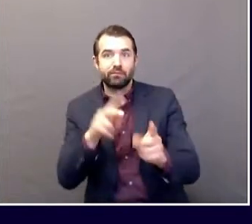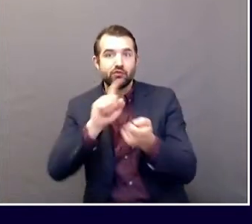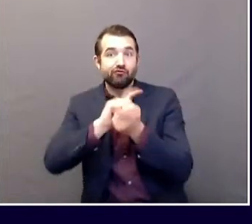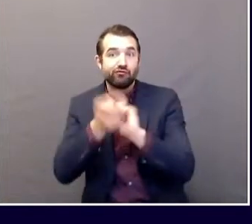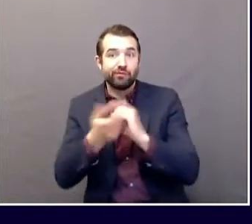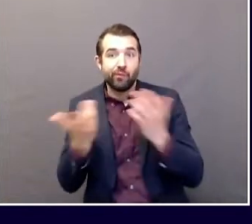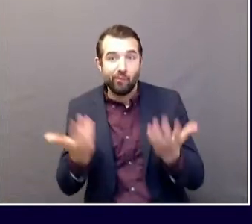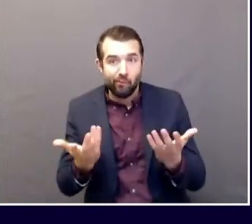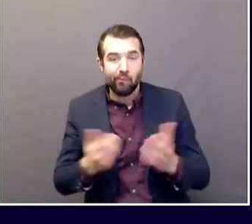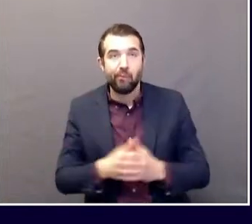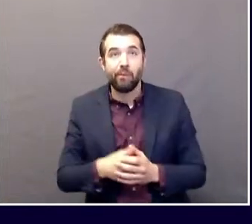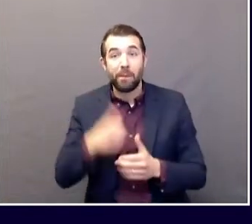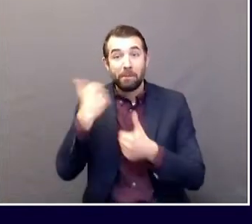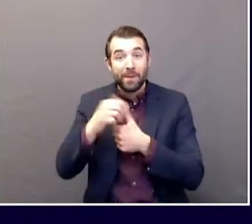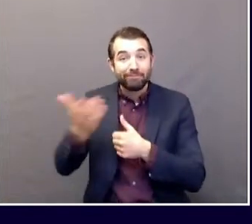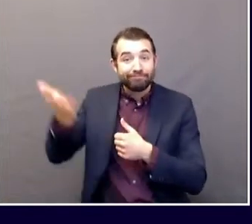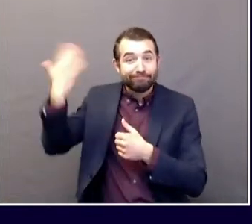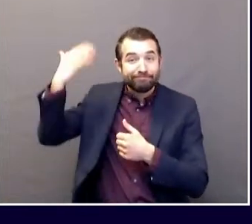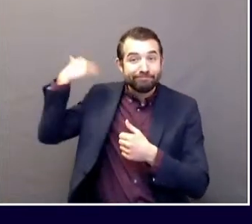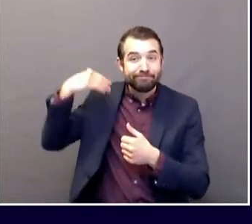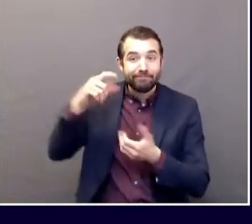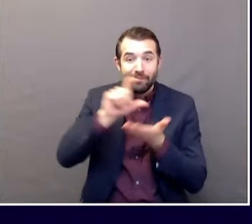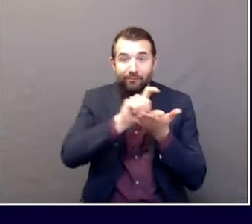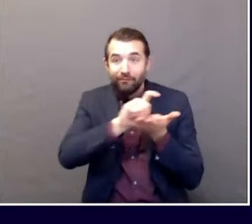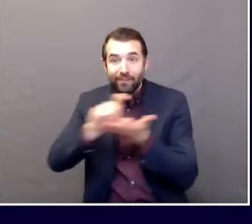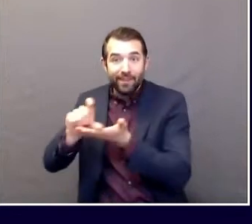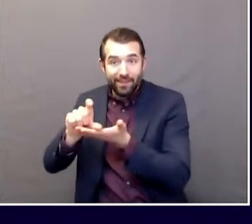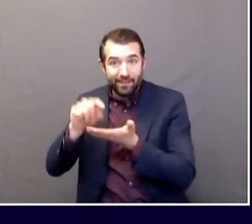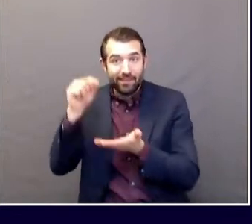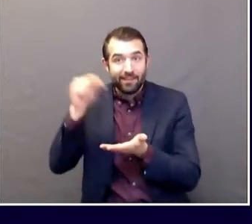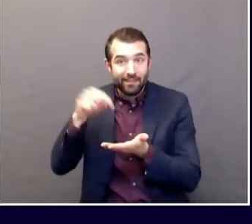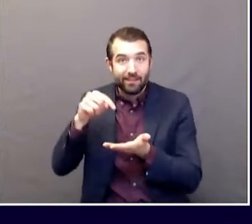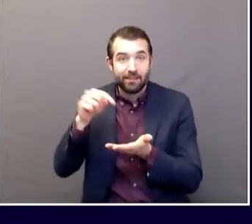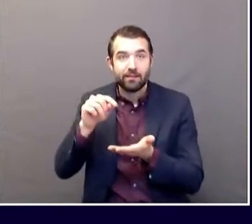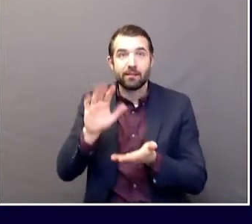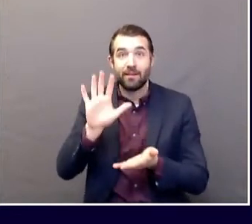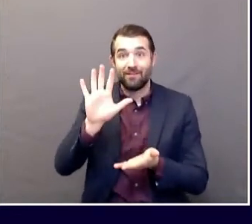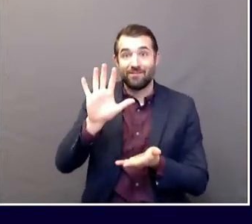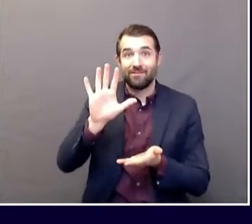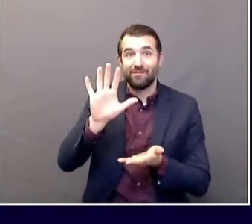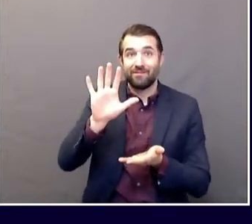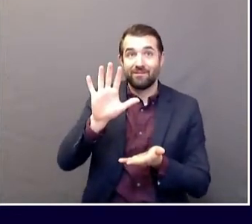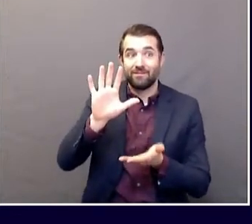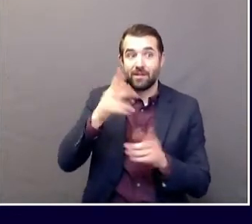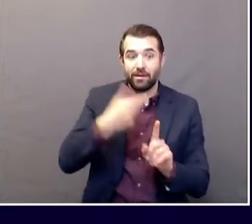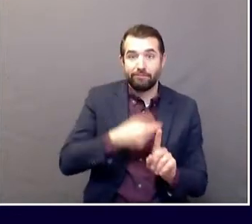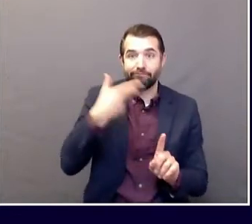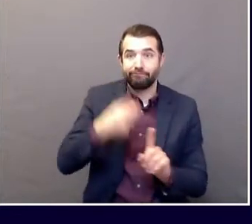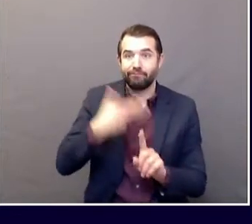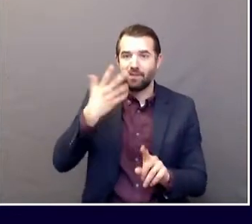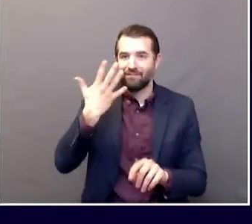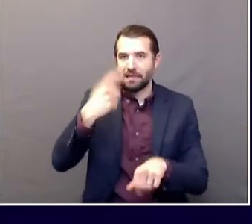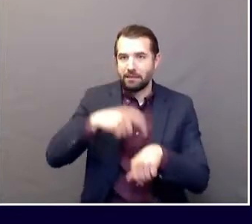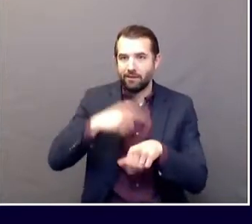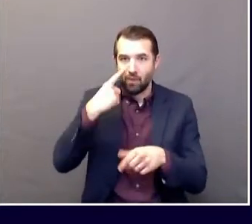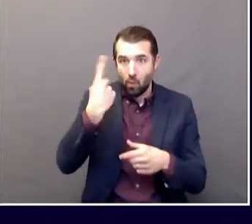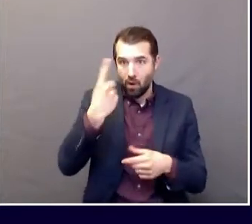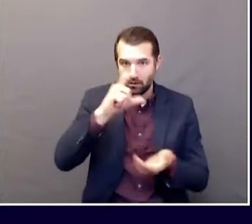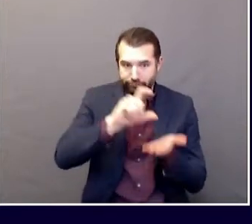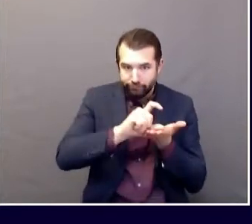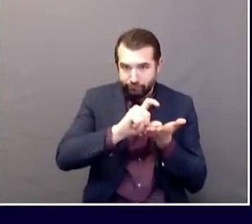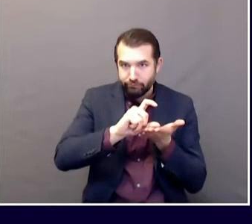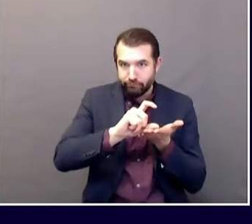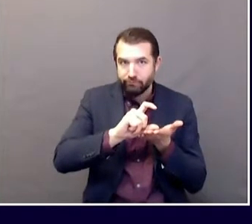doses are calculated and put on the books. Everyone may recall that early on, in the first weeks